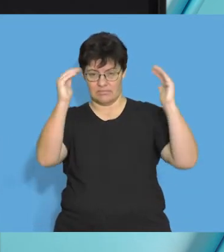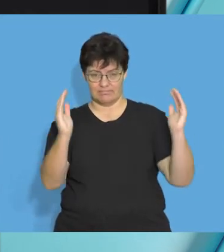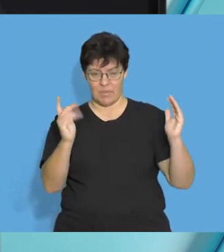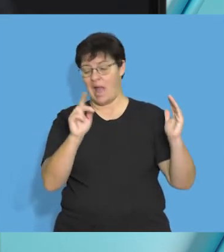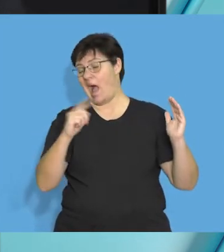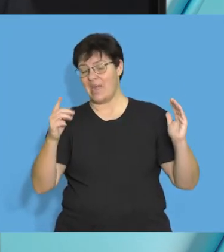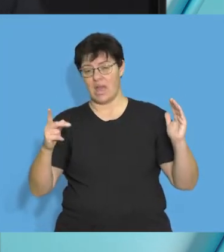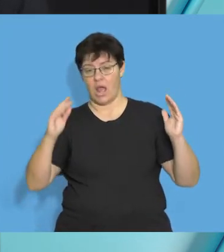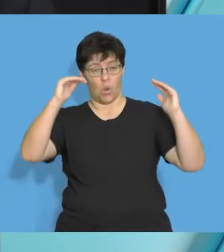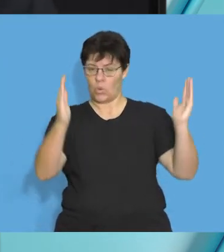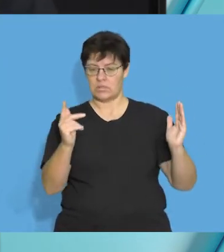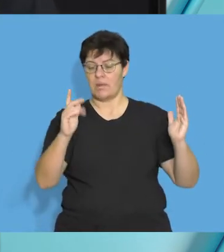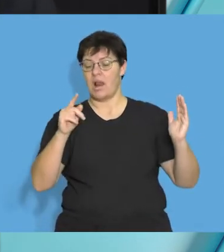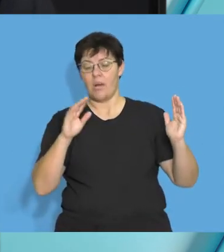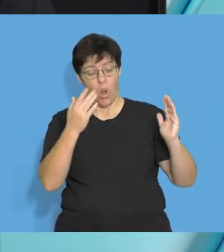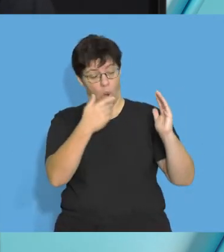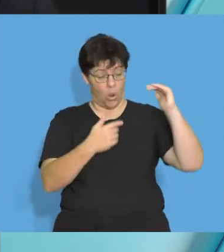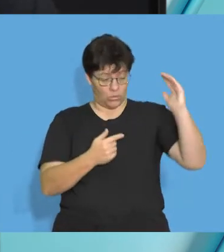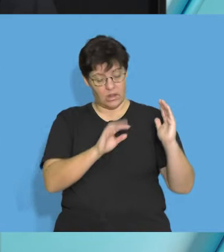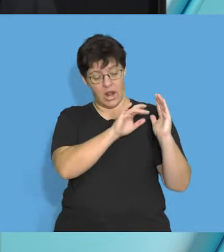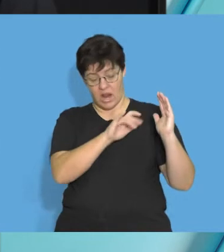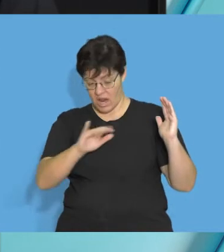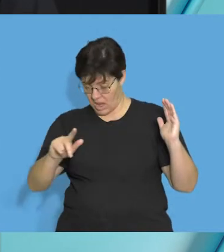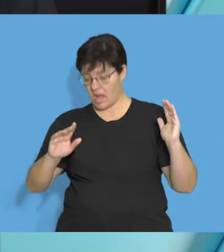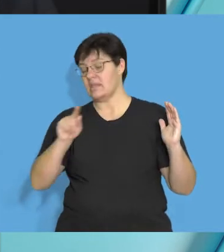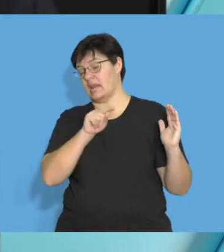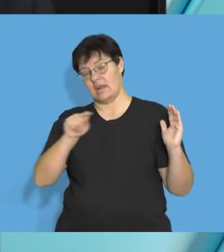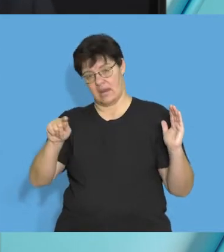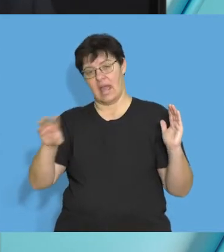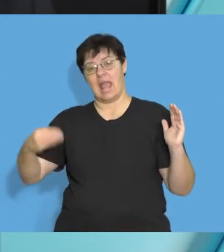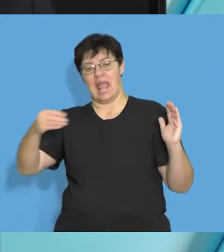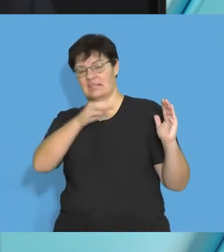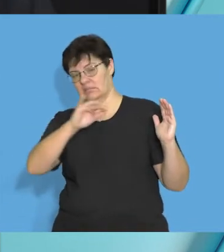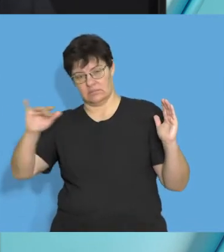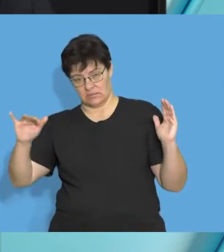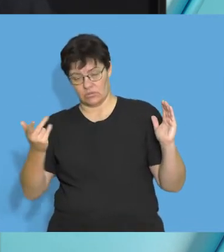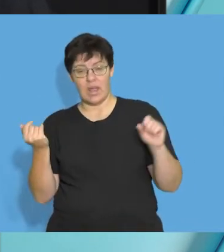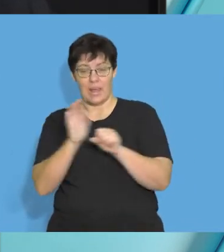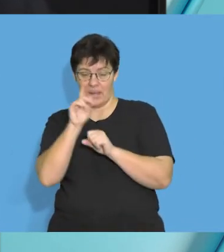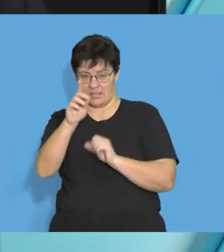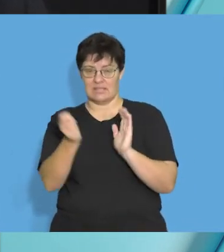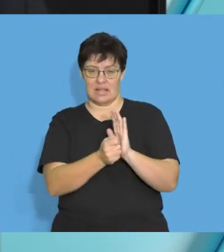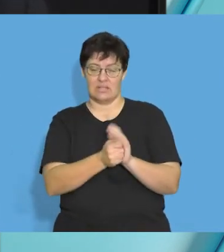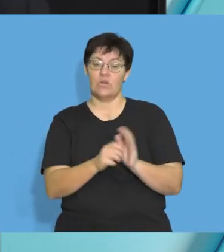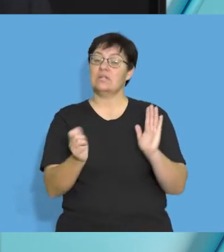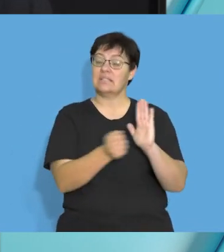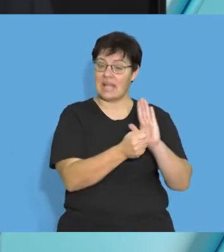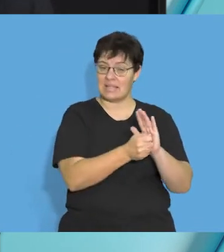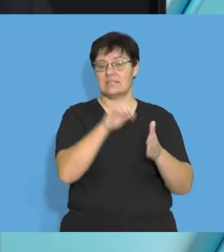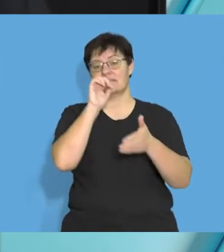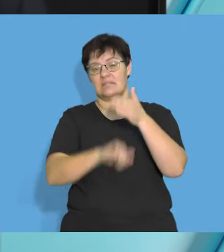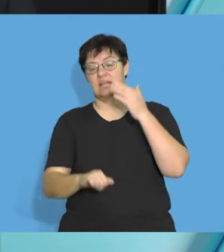other information that will impact on your sales component. So take your sales minus your